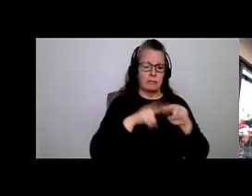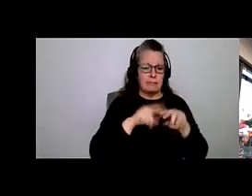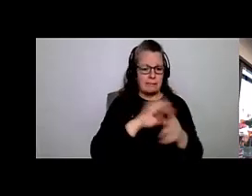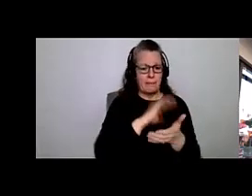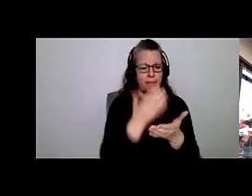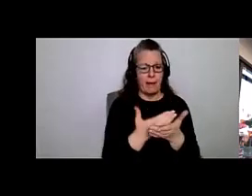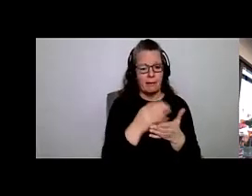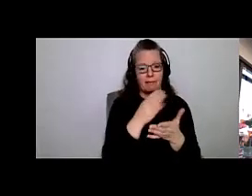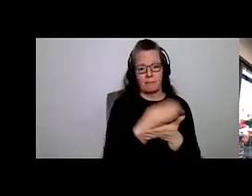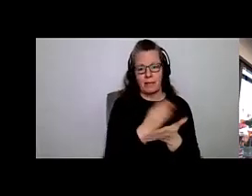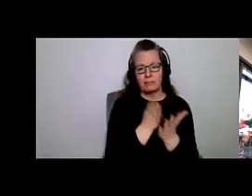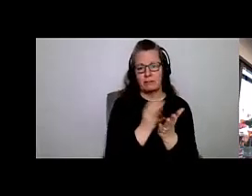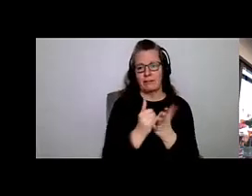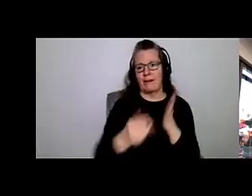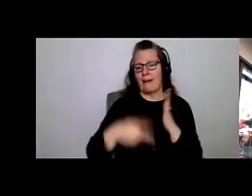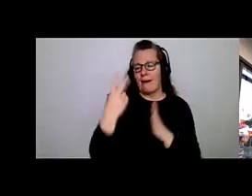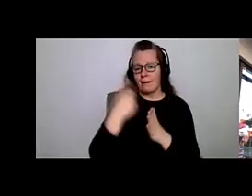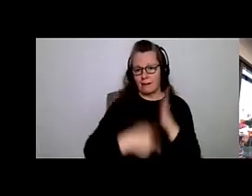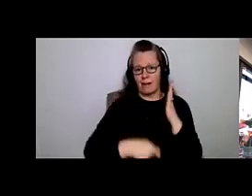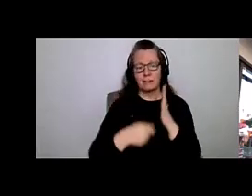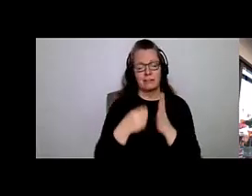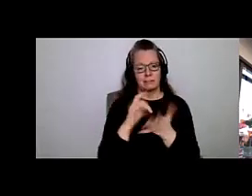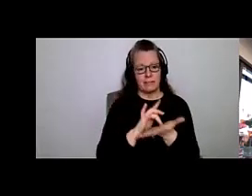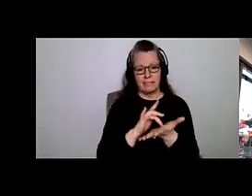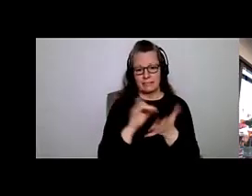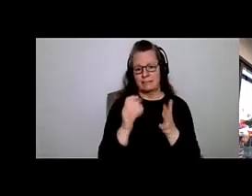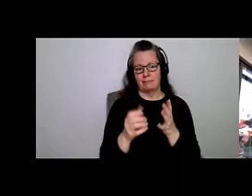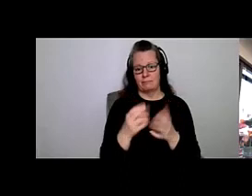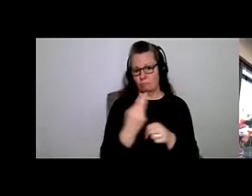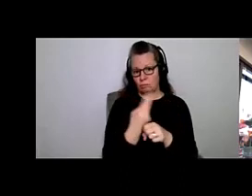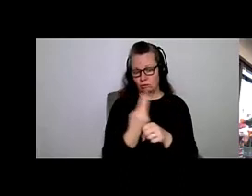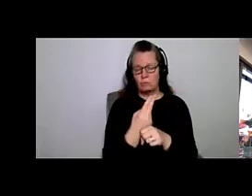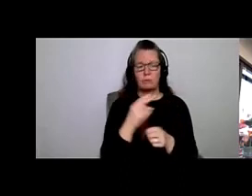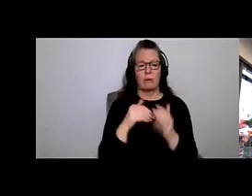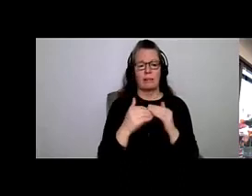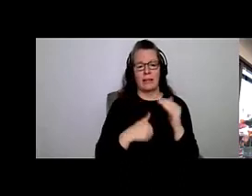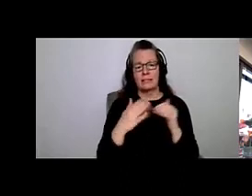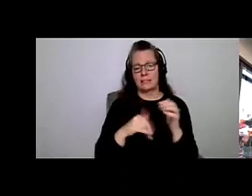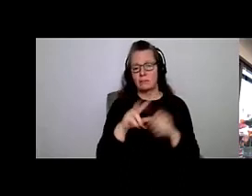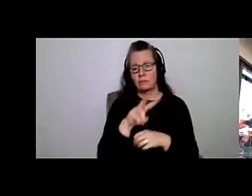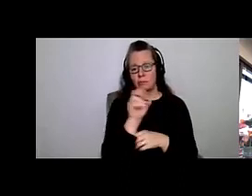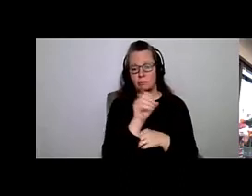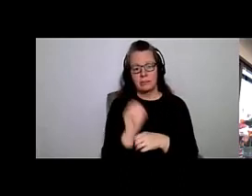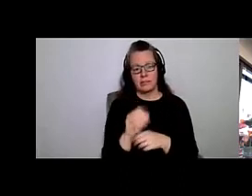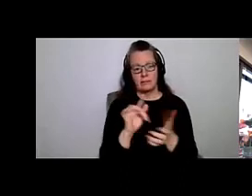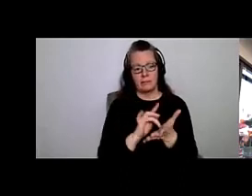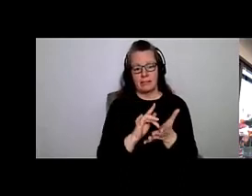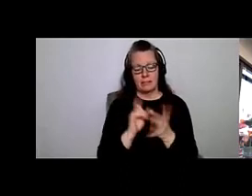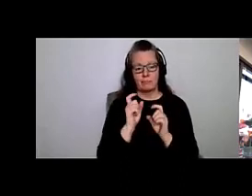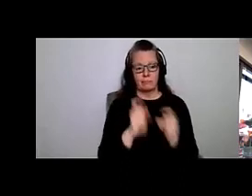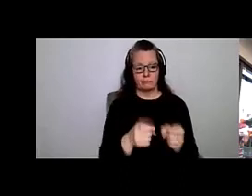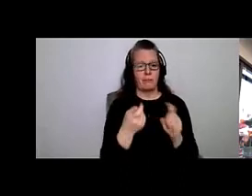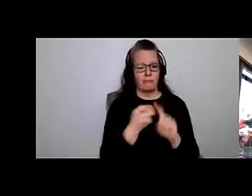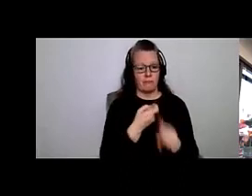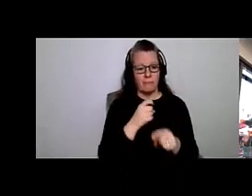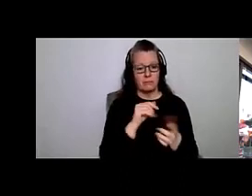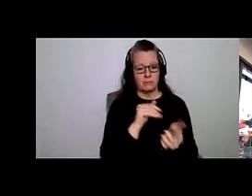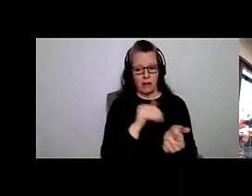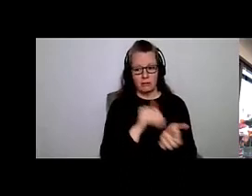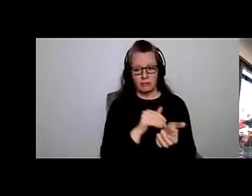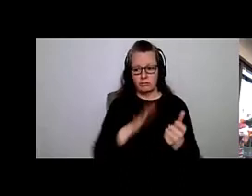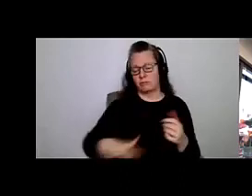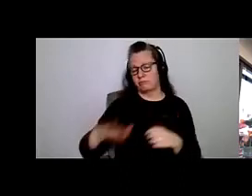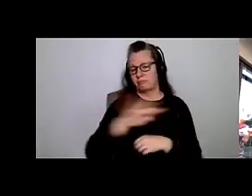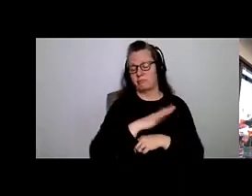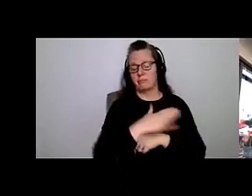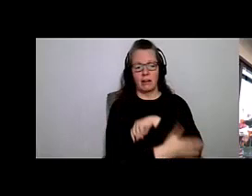that high-cost drugs consume. So less than 2% of drugs that are prescribed by physicians here in Colorado and across the country are so